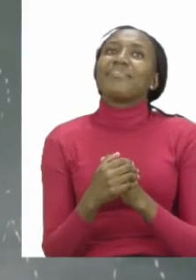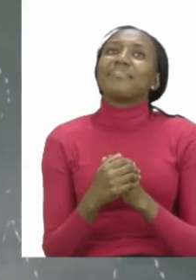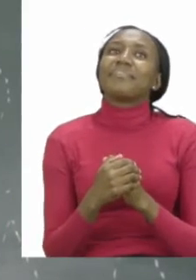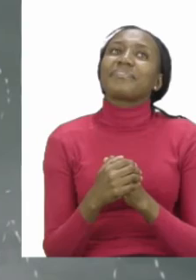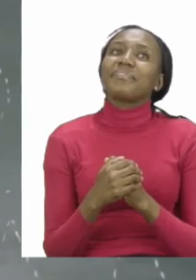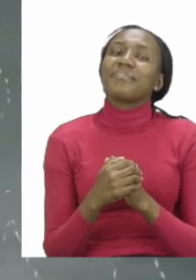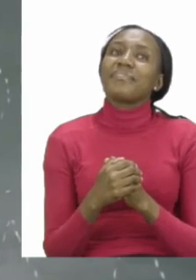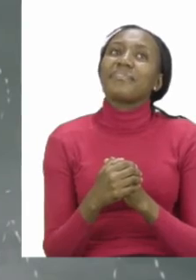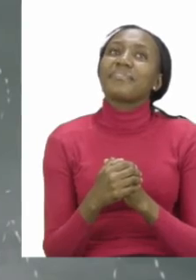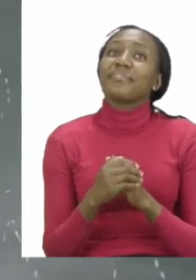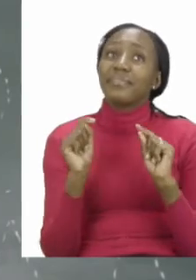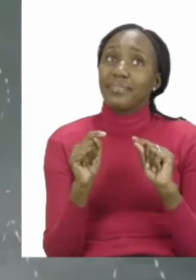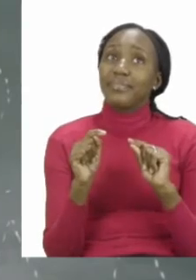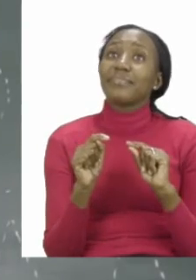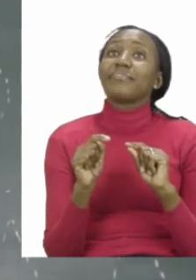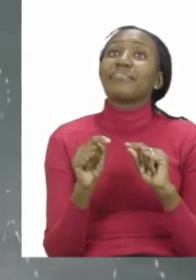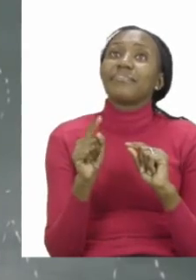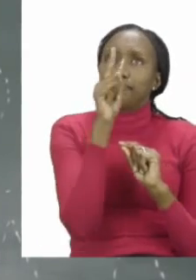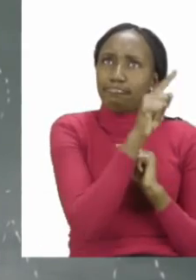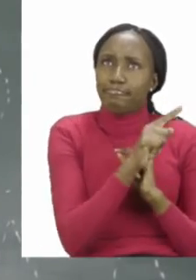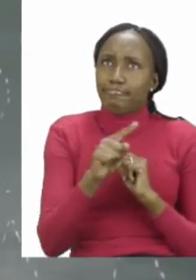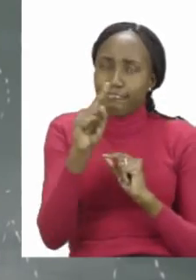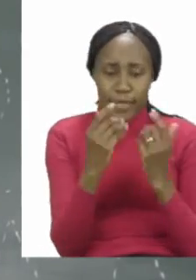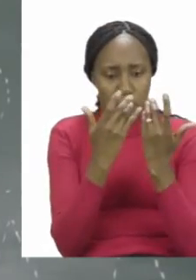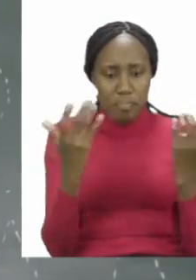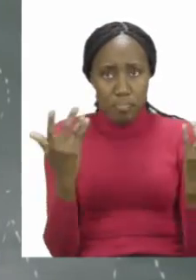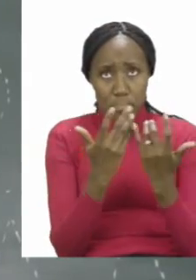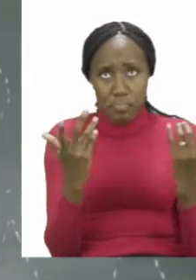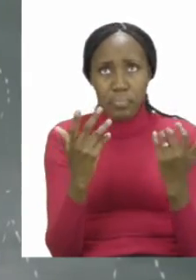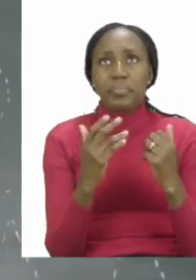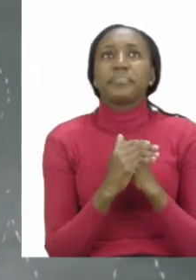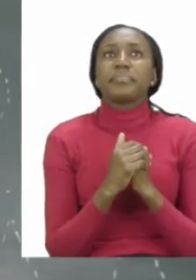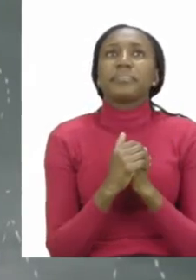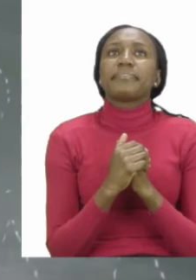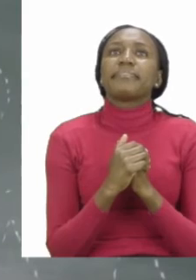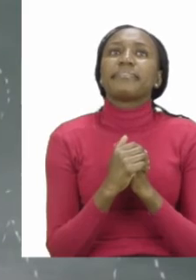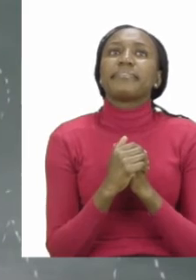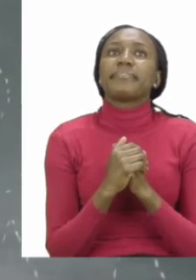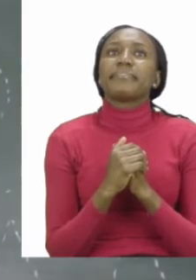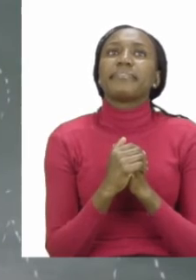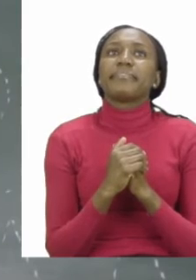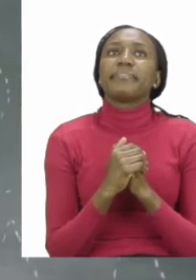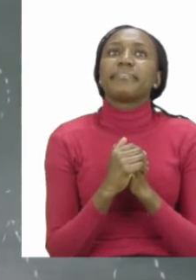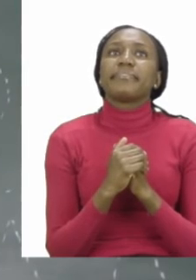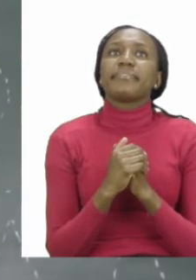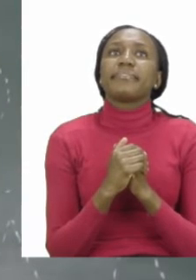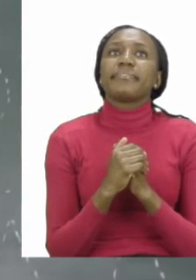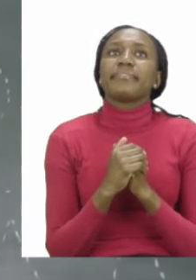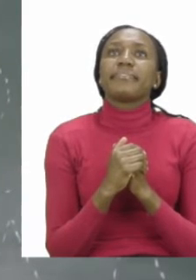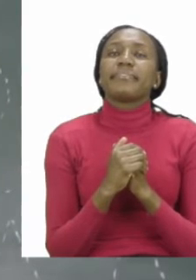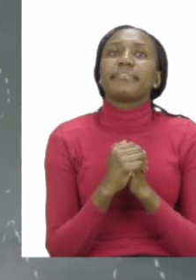So we will now go ahead and take our green color and circle